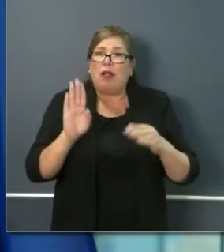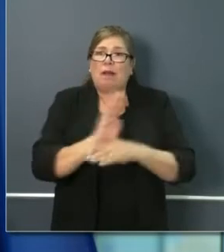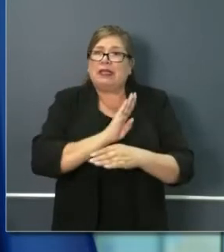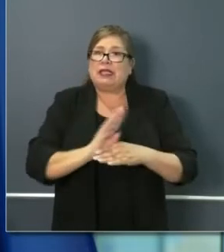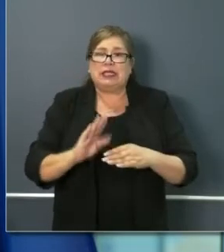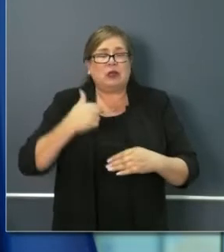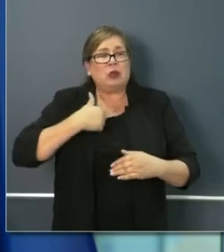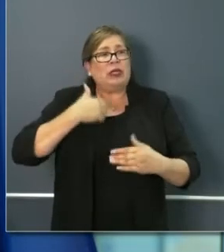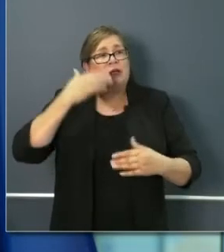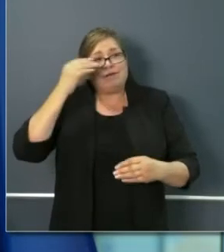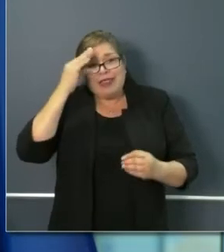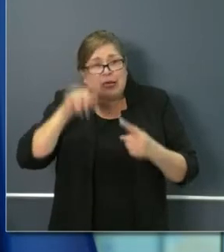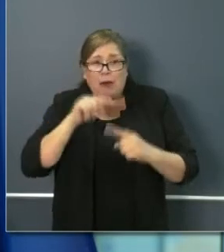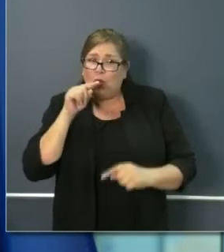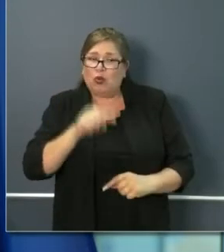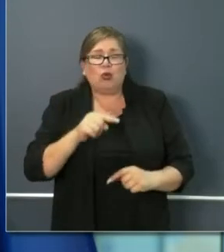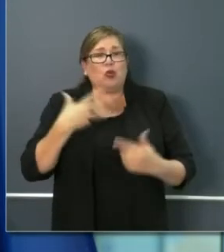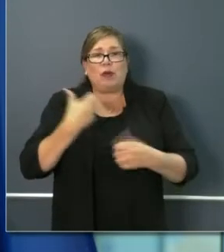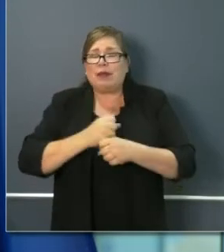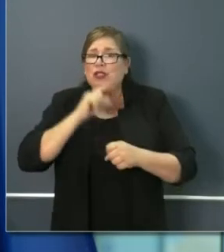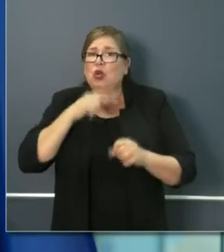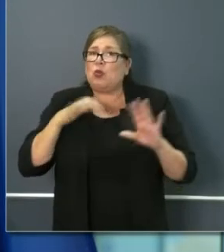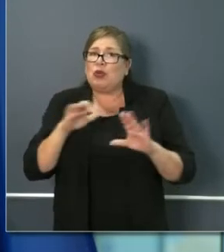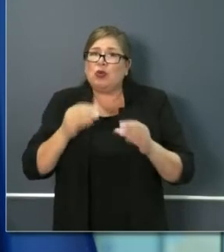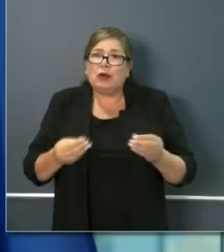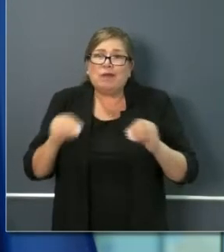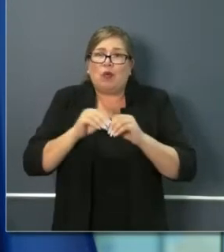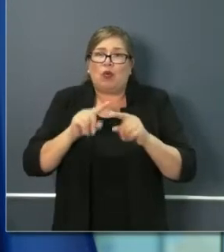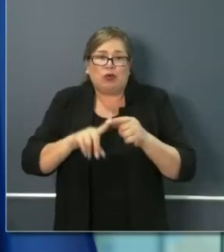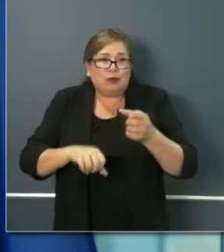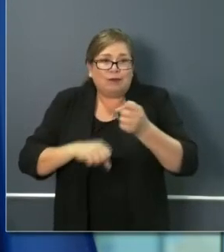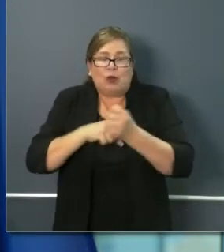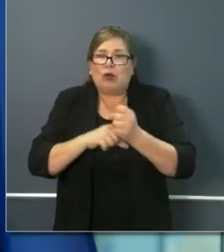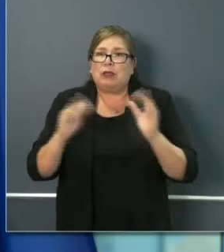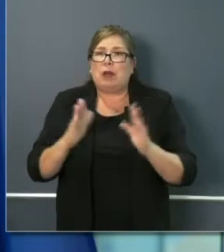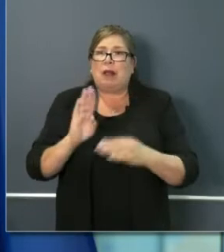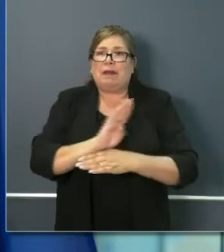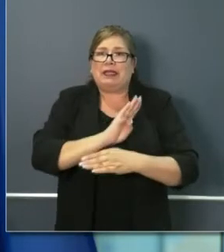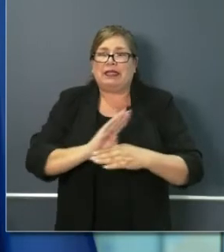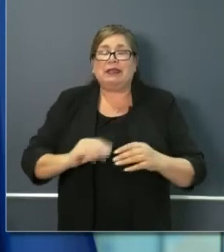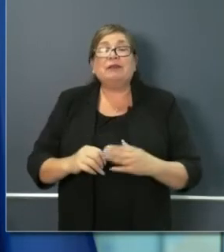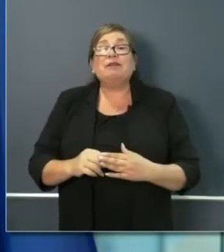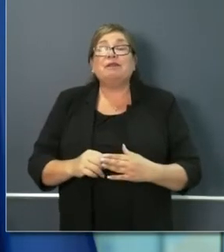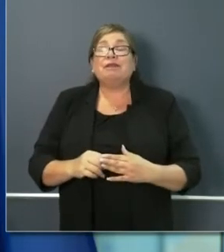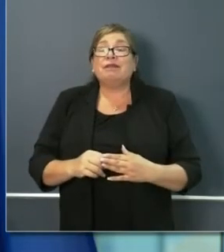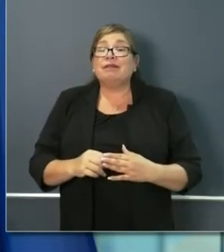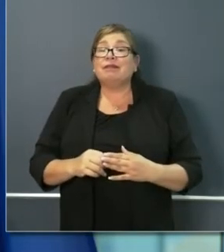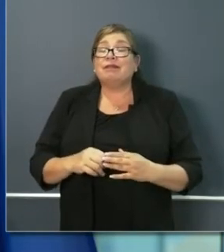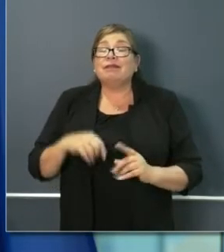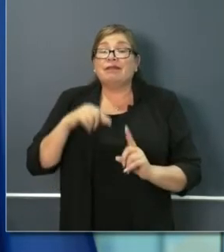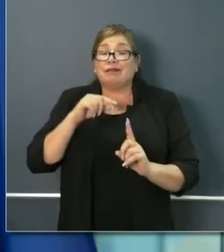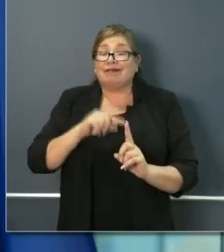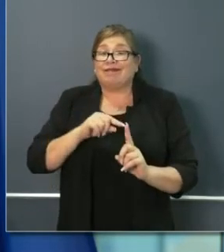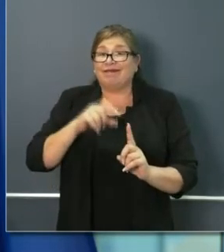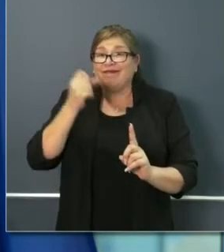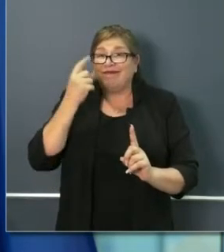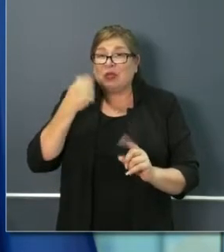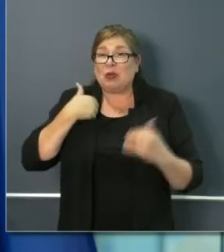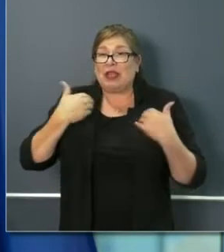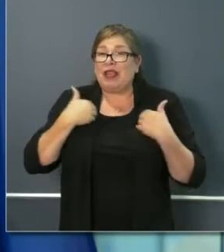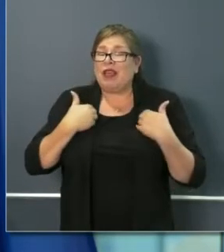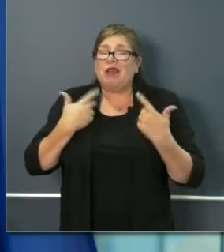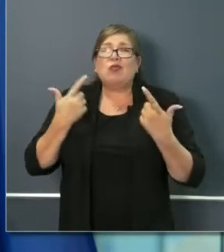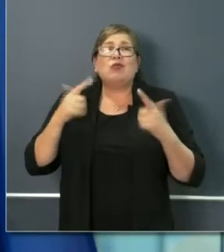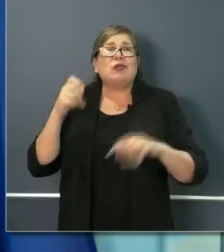and we will continue to do more. And I'll speak before I open it up to questions. questions about more. We had a record number of